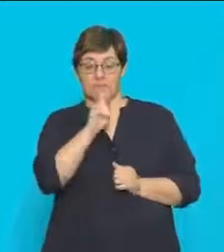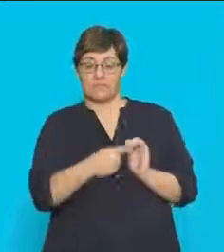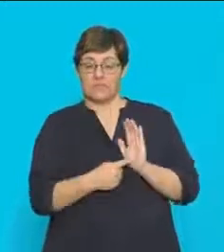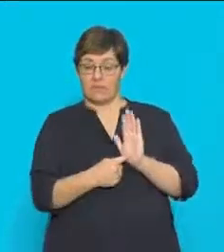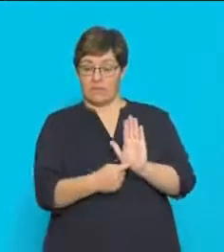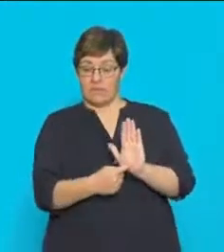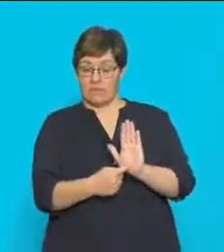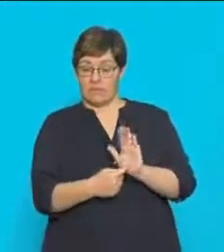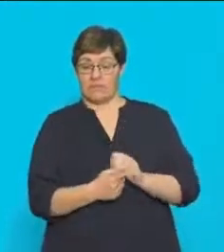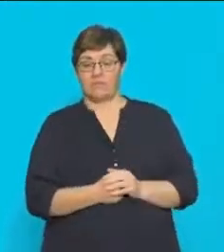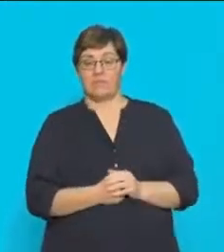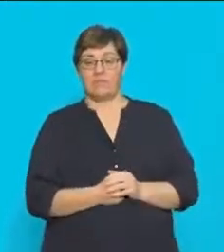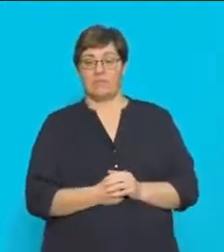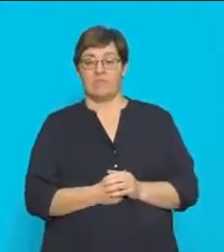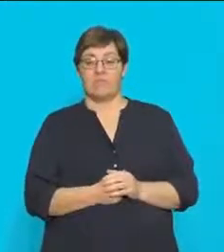diagram,